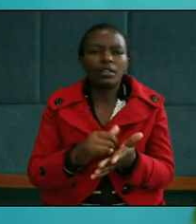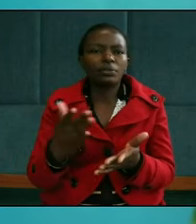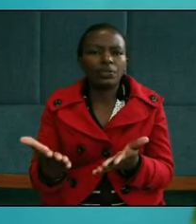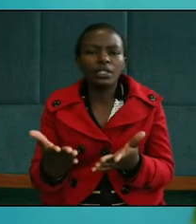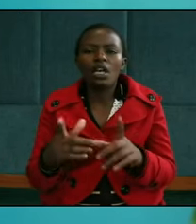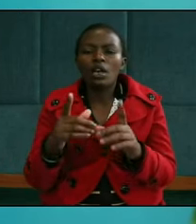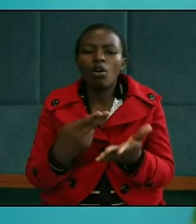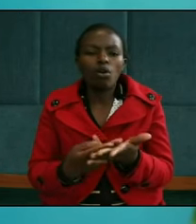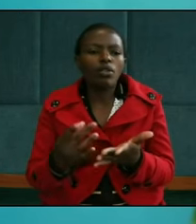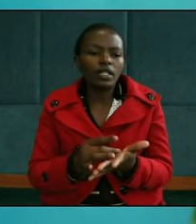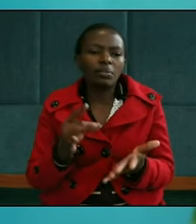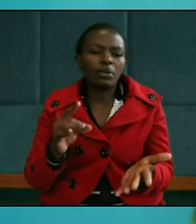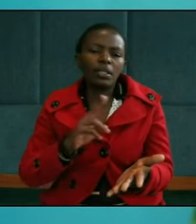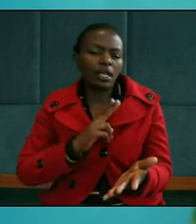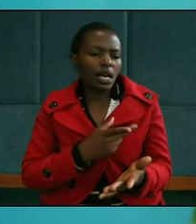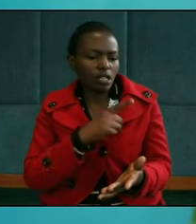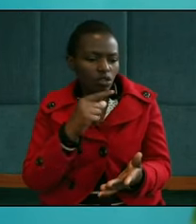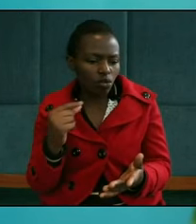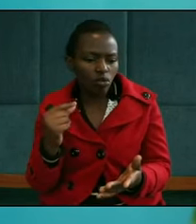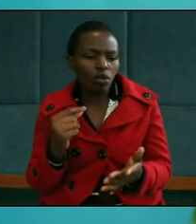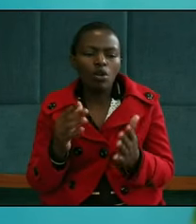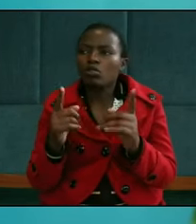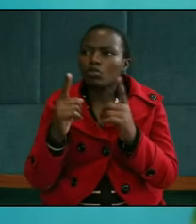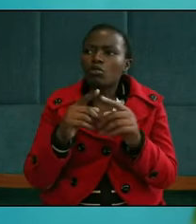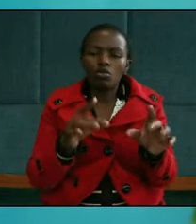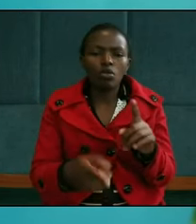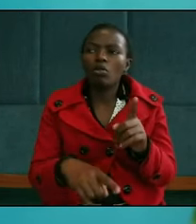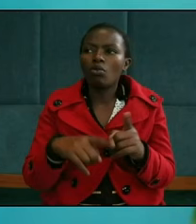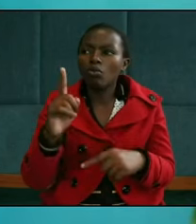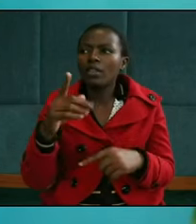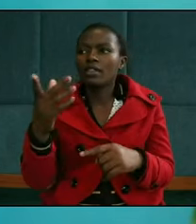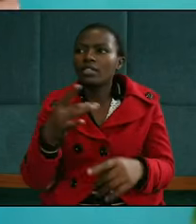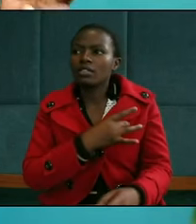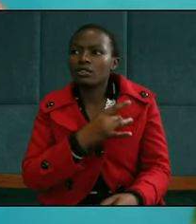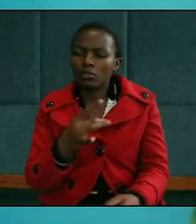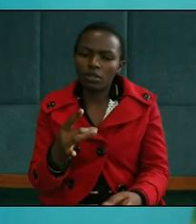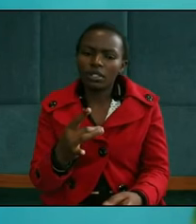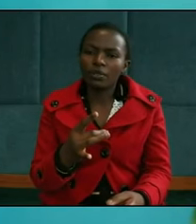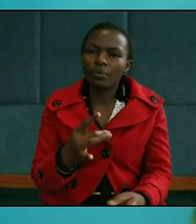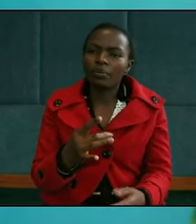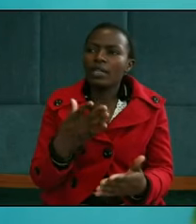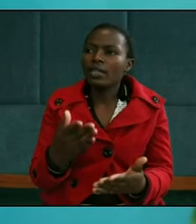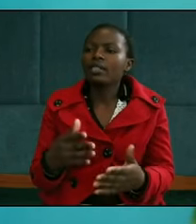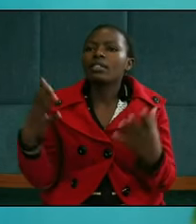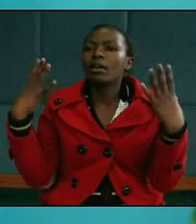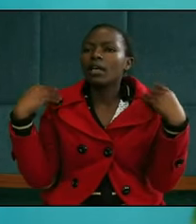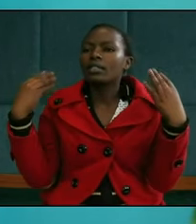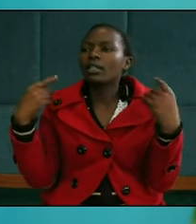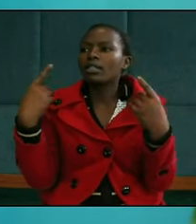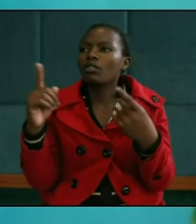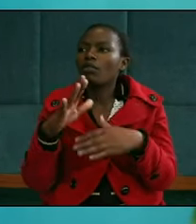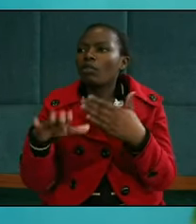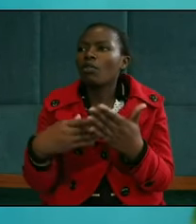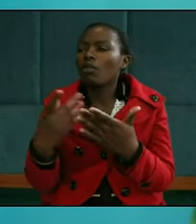Spirit, their going out to witness and win souls was but an exercise of futility. So in the